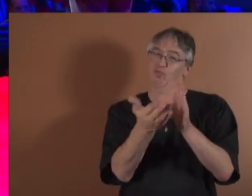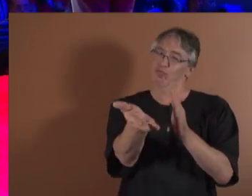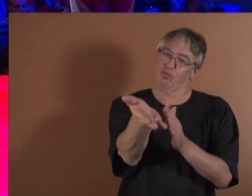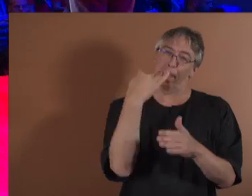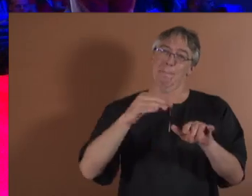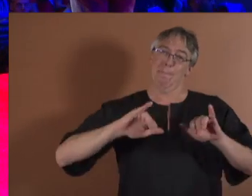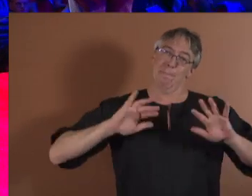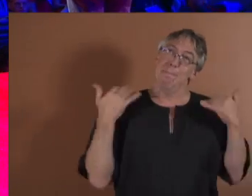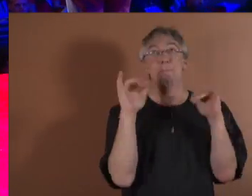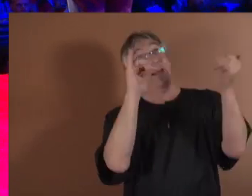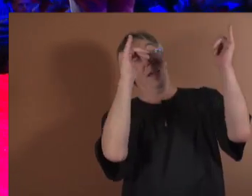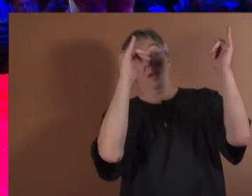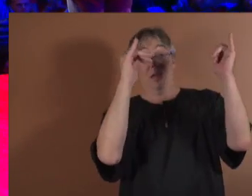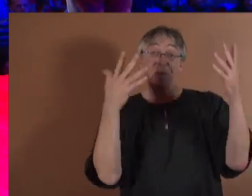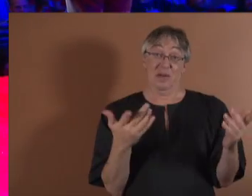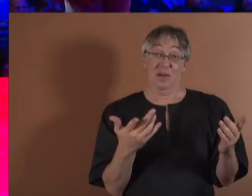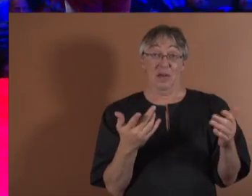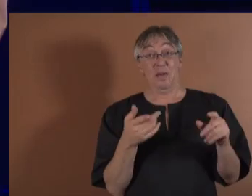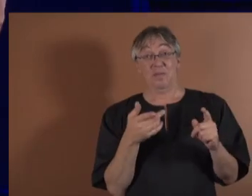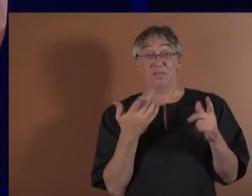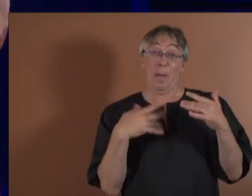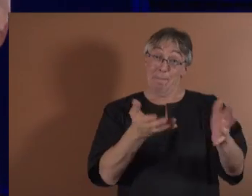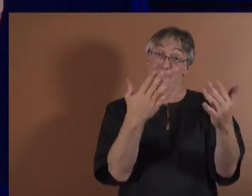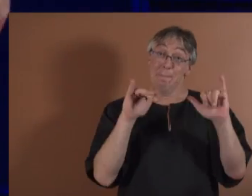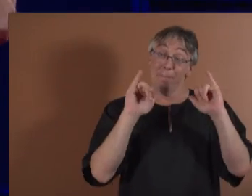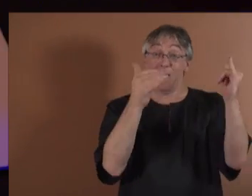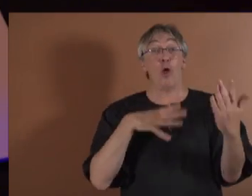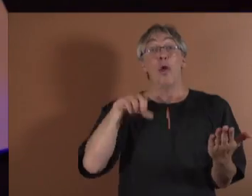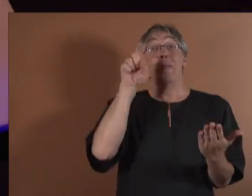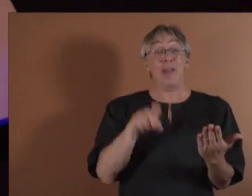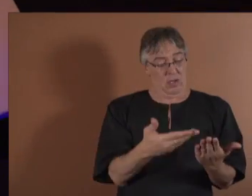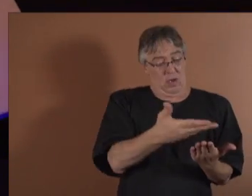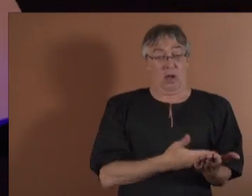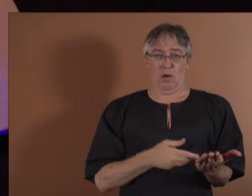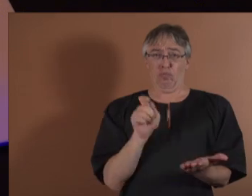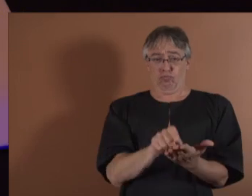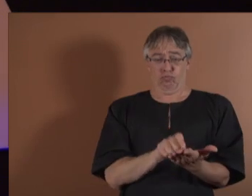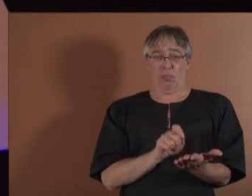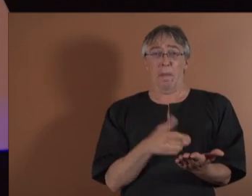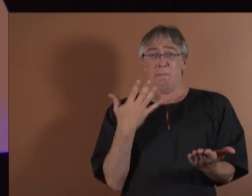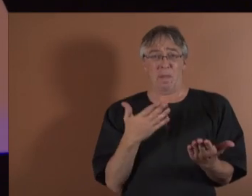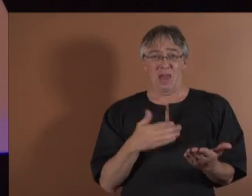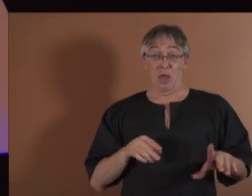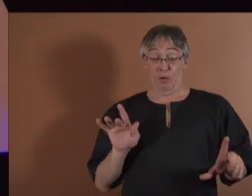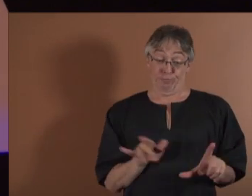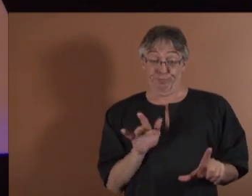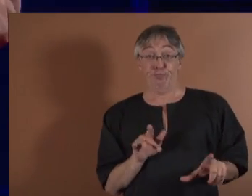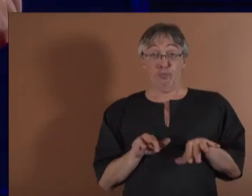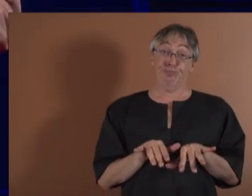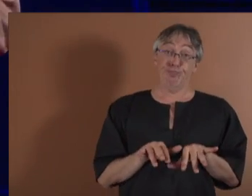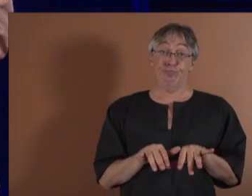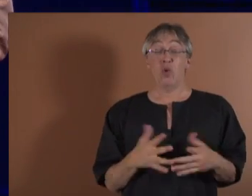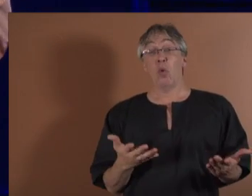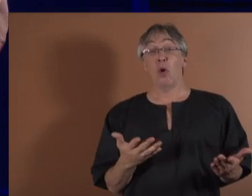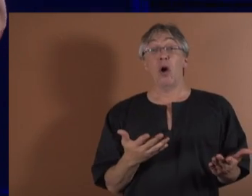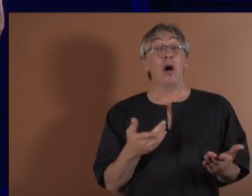order to play, you need something to take notes with. So if you already have some sort of note-taking device, that'll work fine. If you don't,